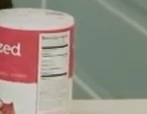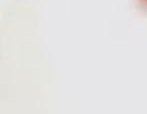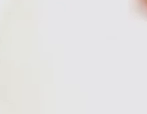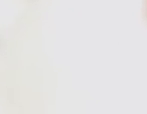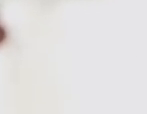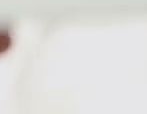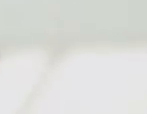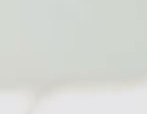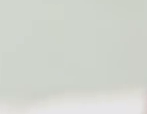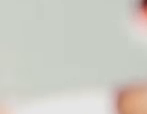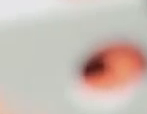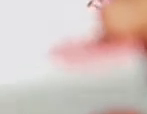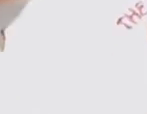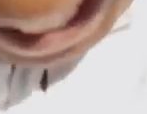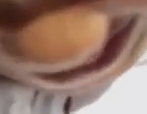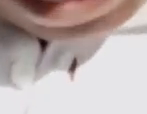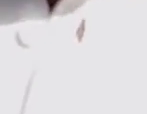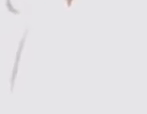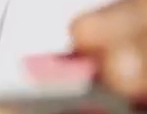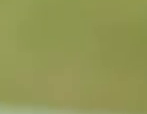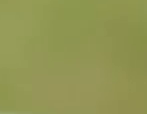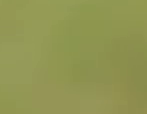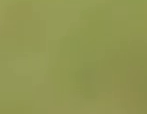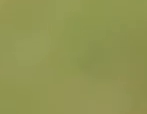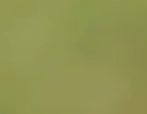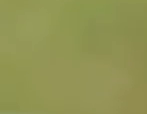We take selfies.